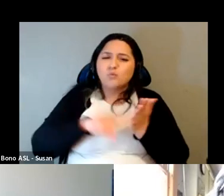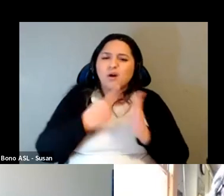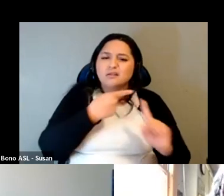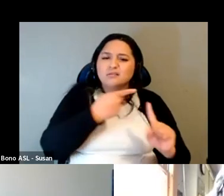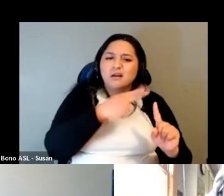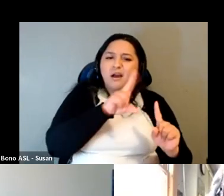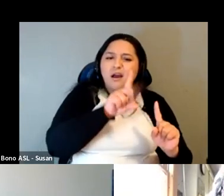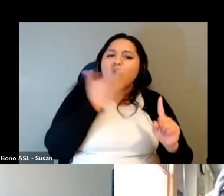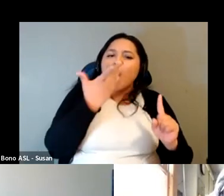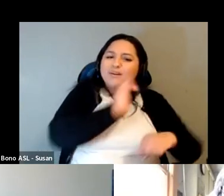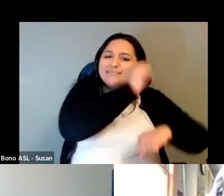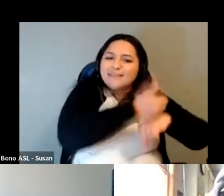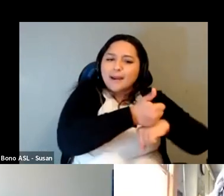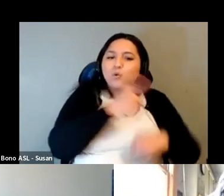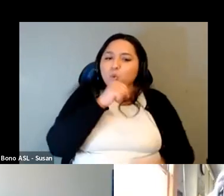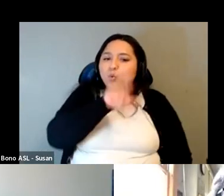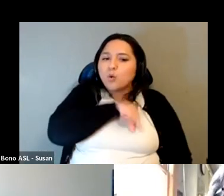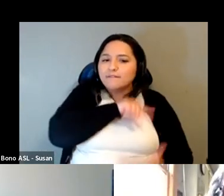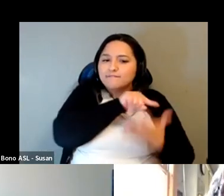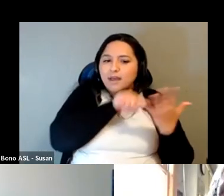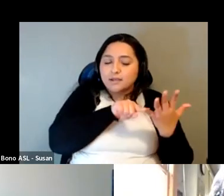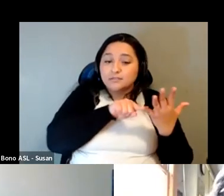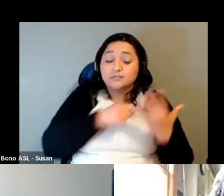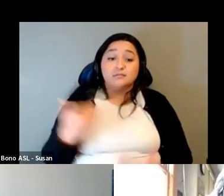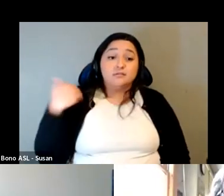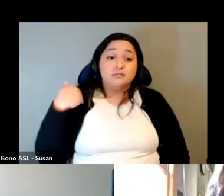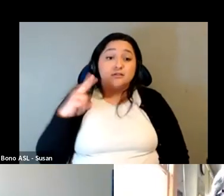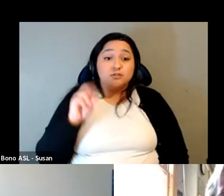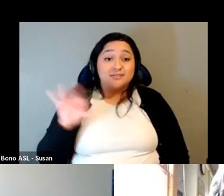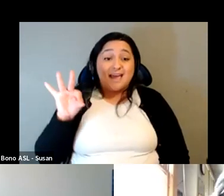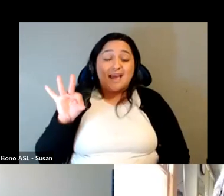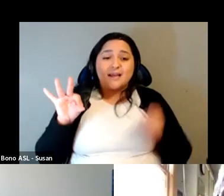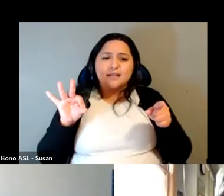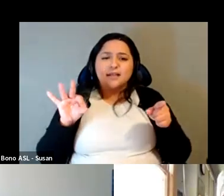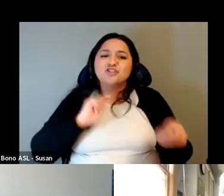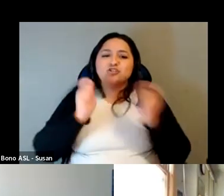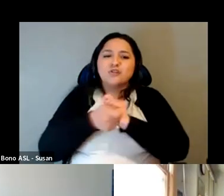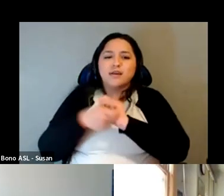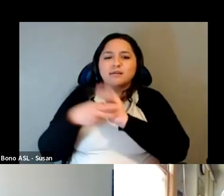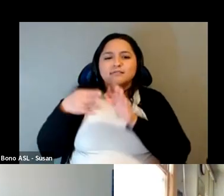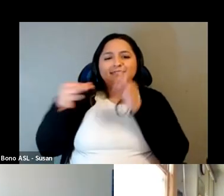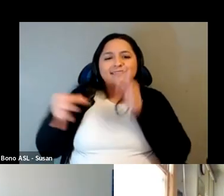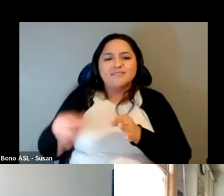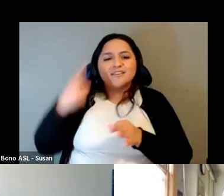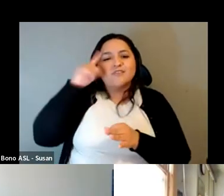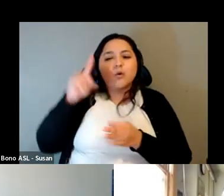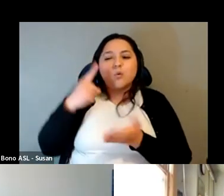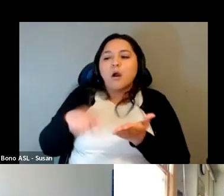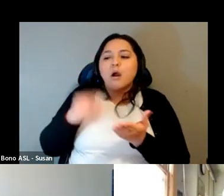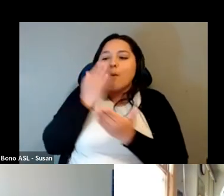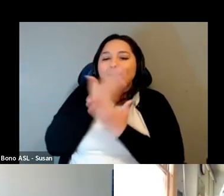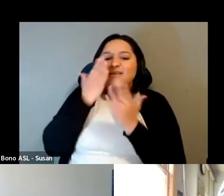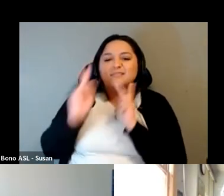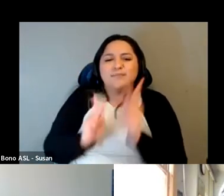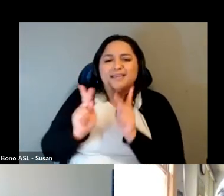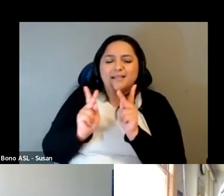for who's eligible for the housing, because in 2009, they redefined homelessness. You notice everything's been individuals, like as